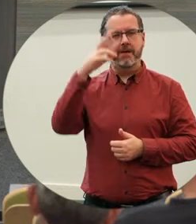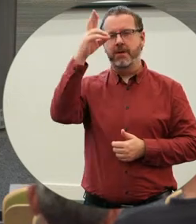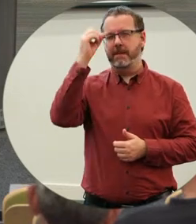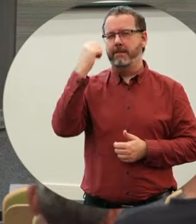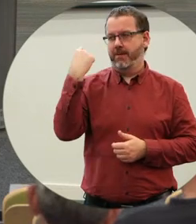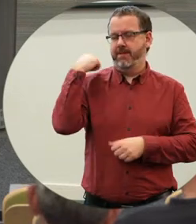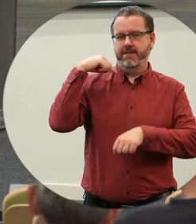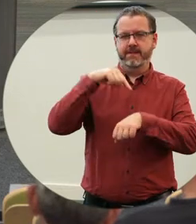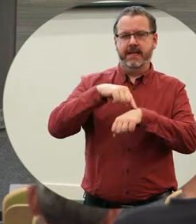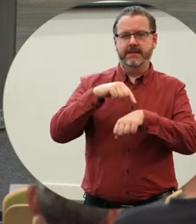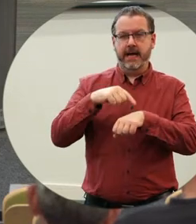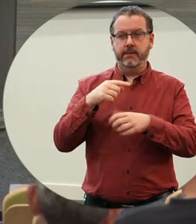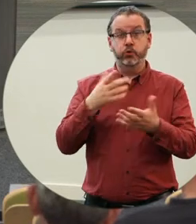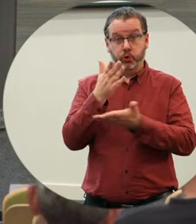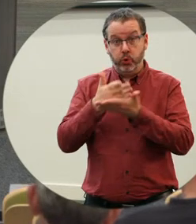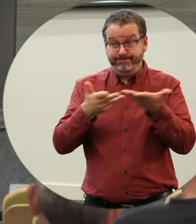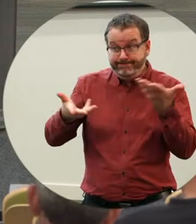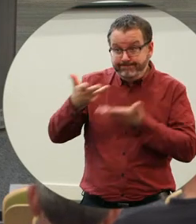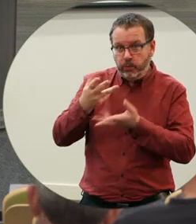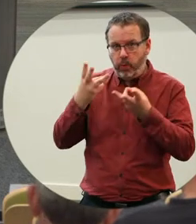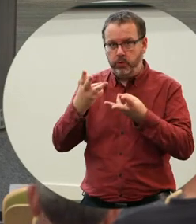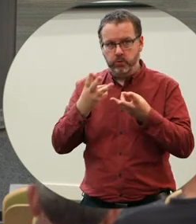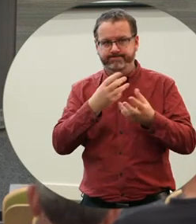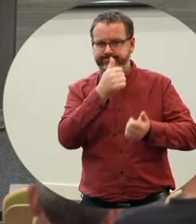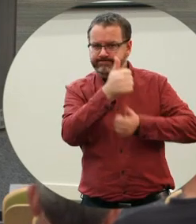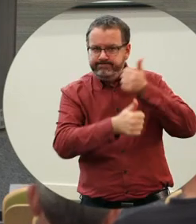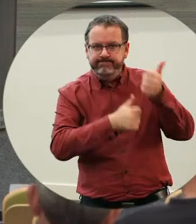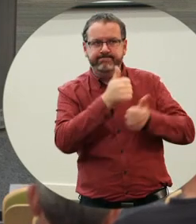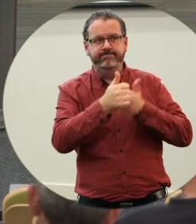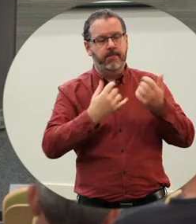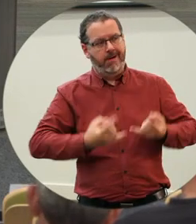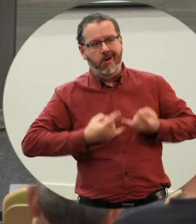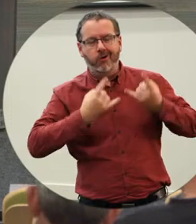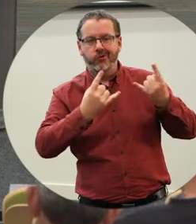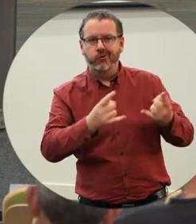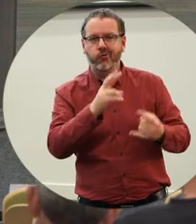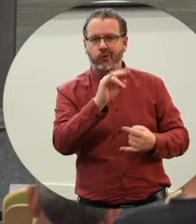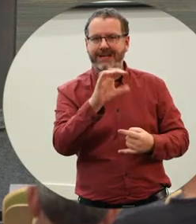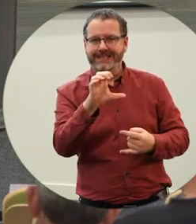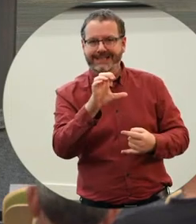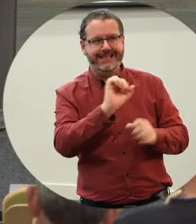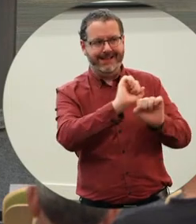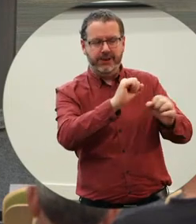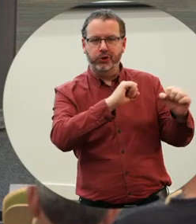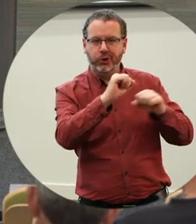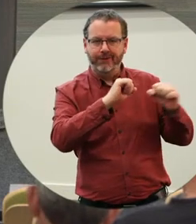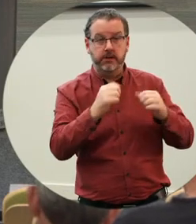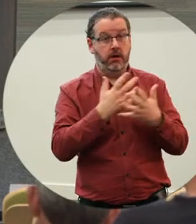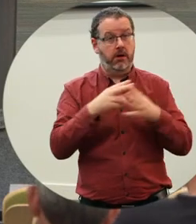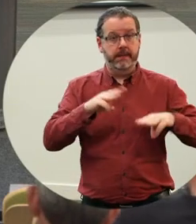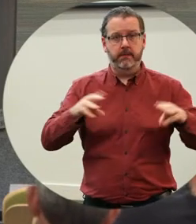to honour the service of the RIC, there were a lot of angry voices raised about it.